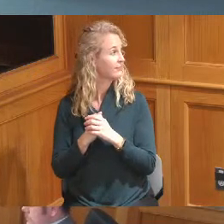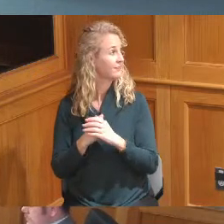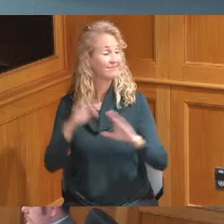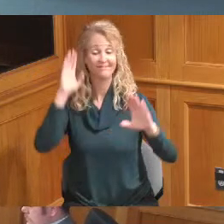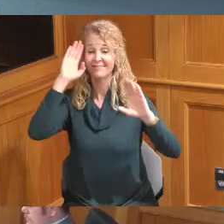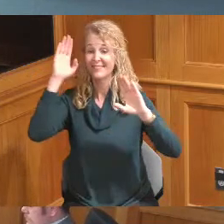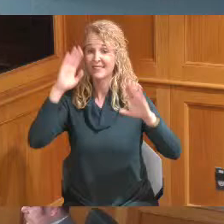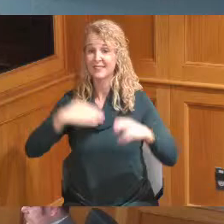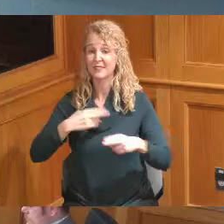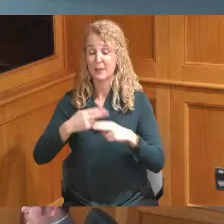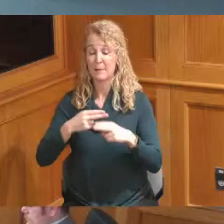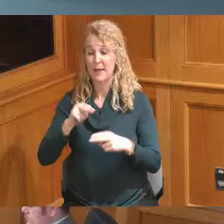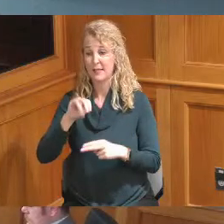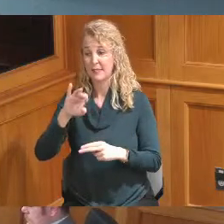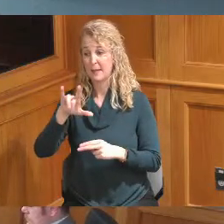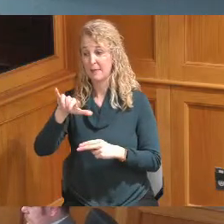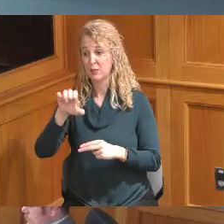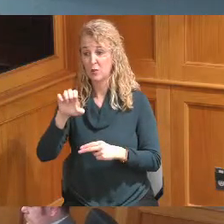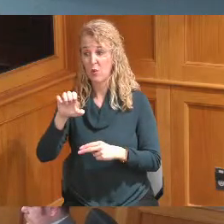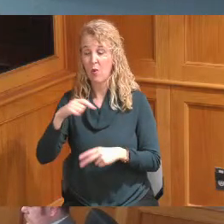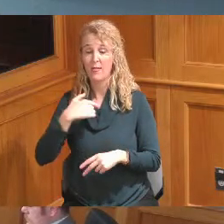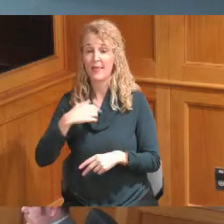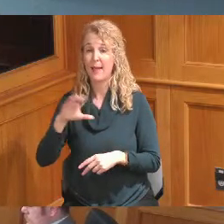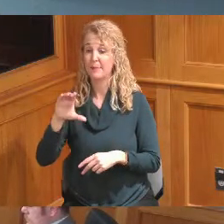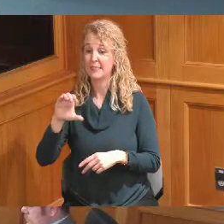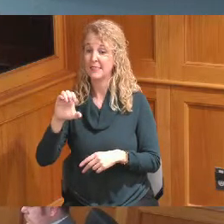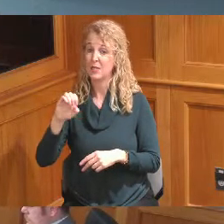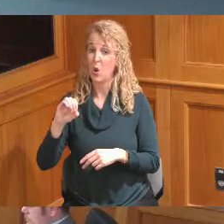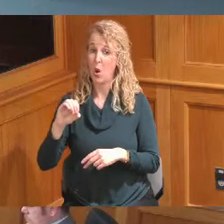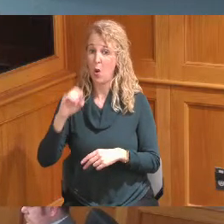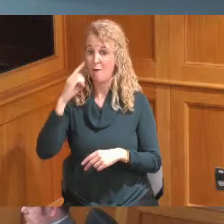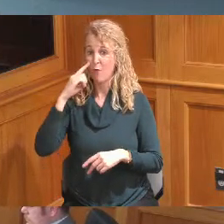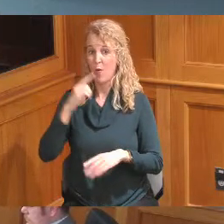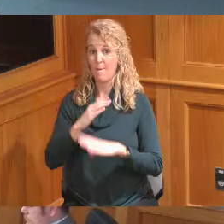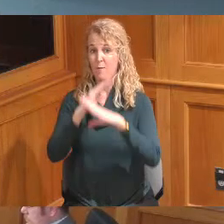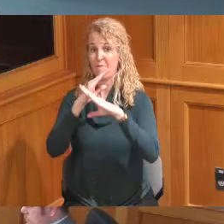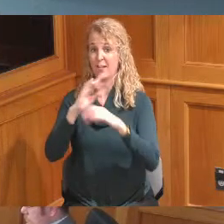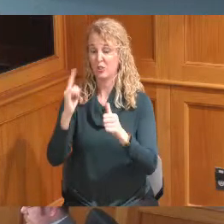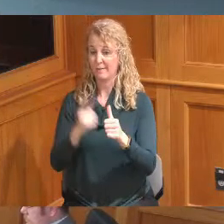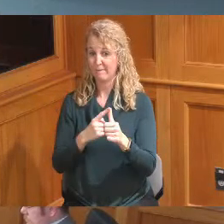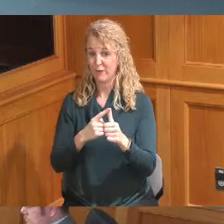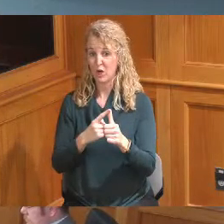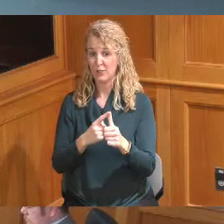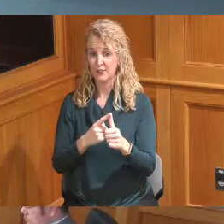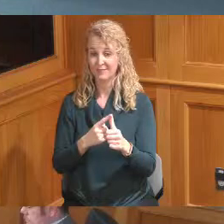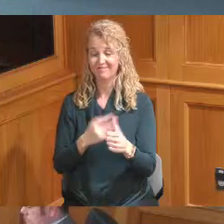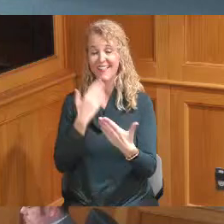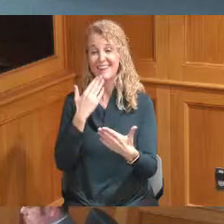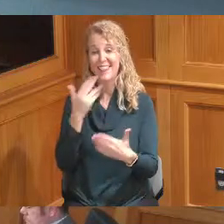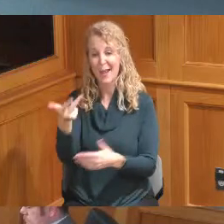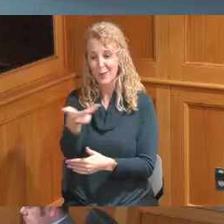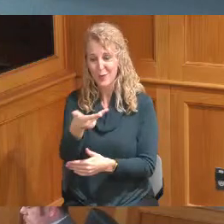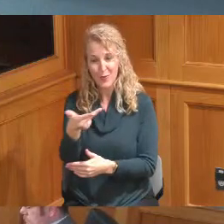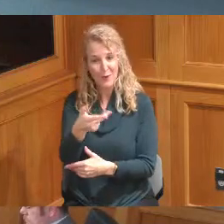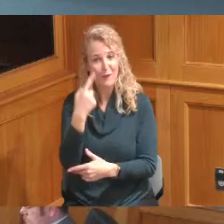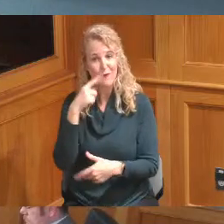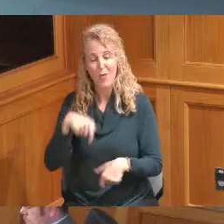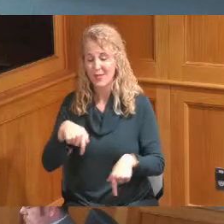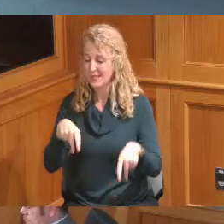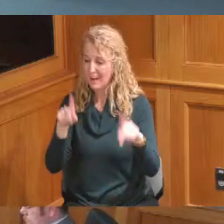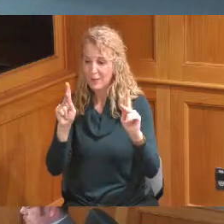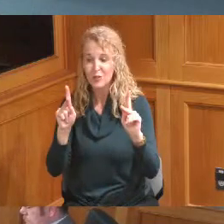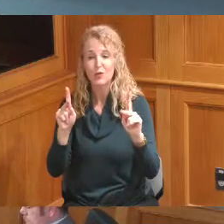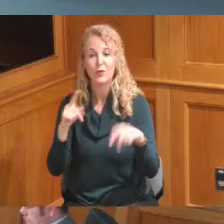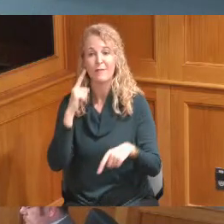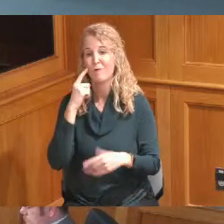Hello, everyone. My name is Nicole Schisler, and I am the CEO of Prevention First. First, I'd like to thank the Board of Commissioners for this opportunity